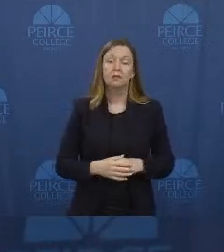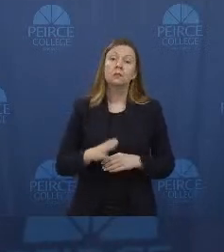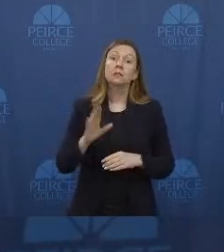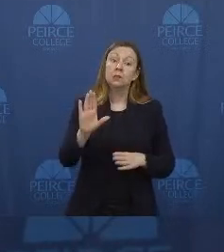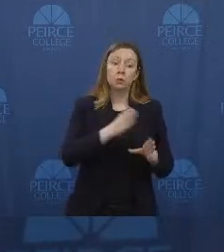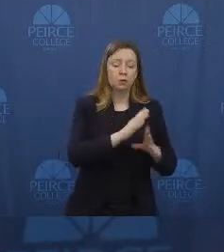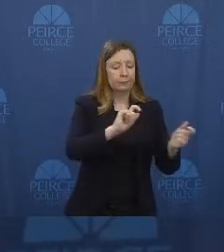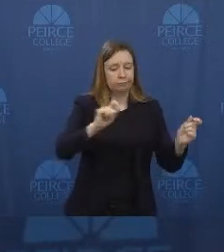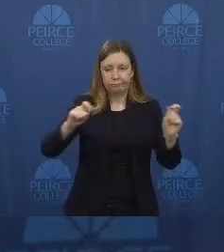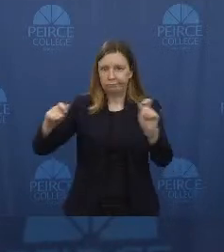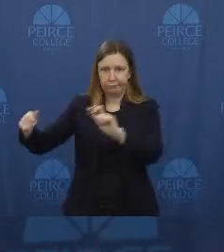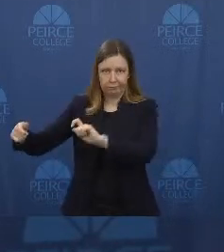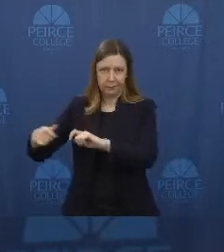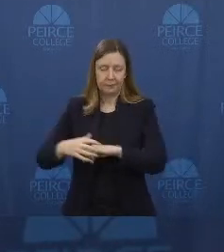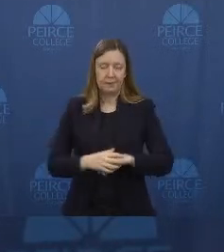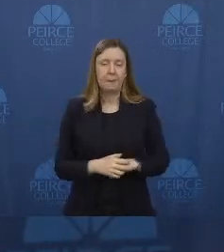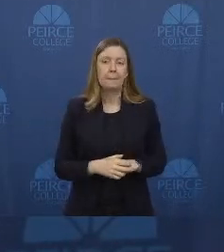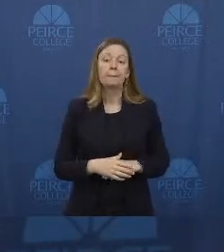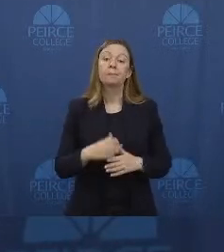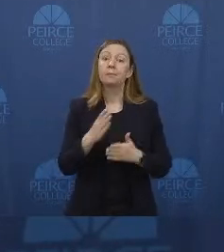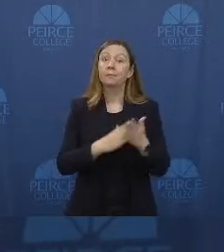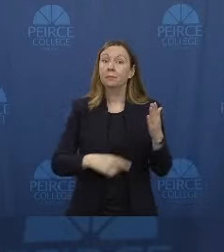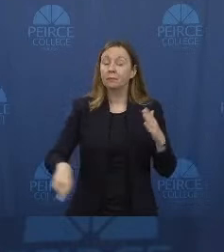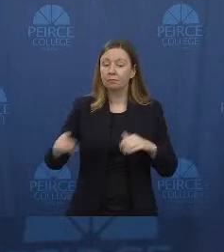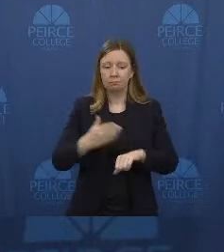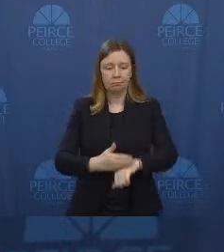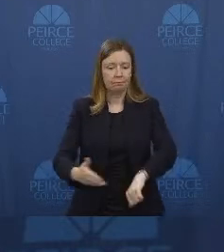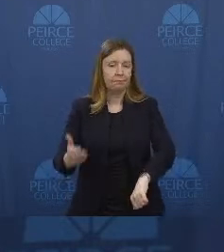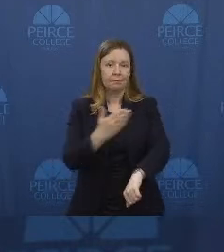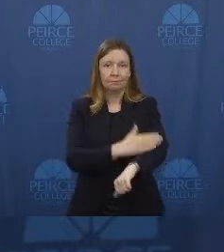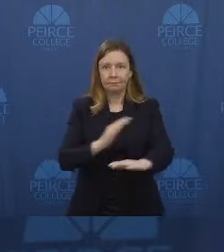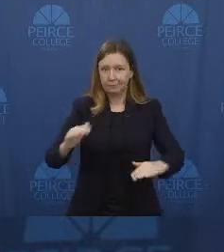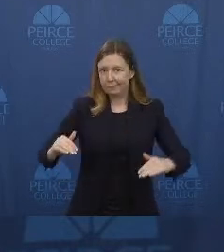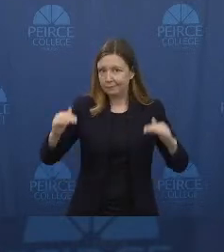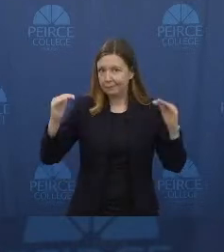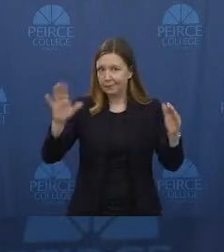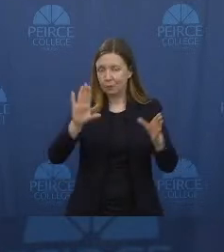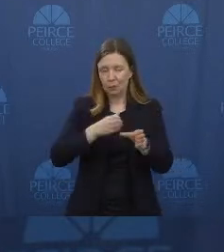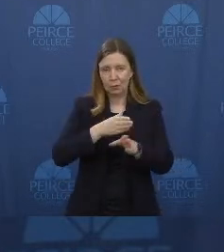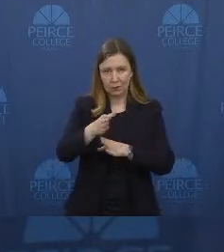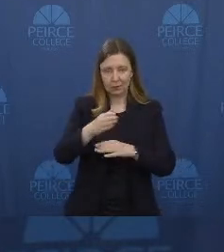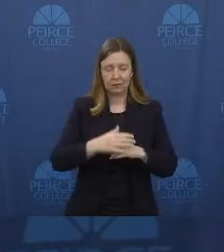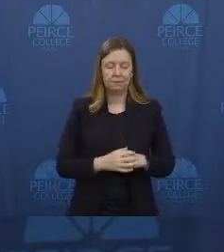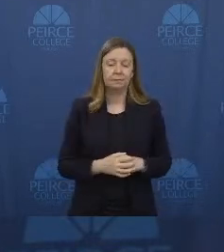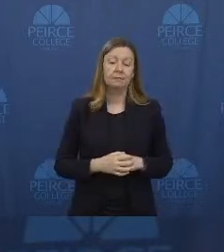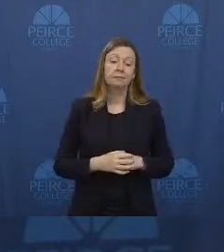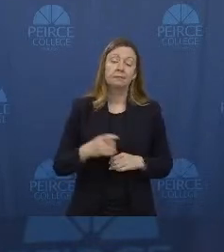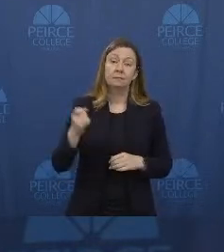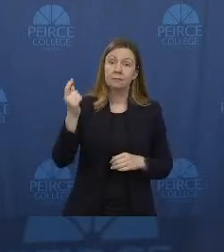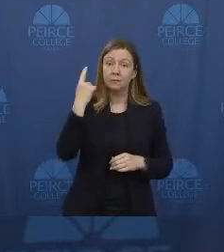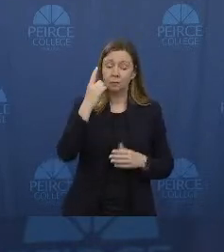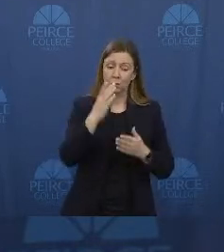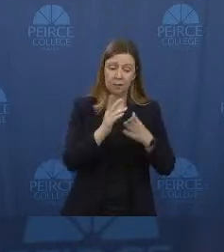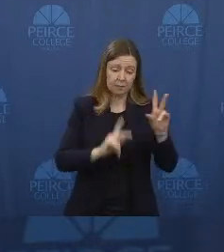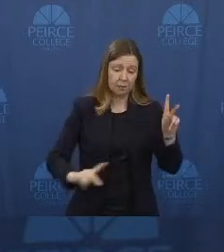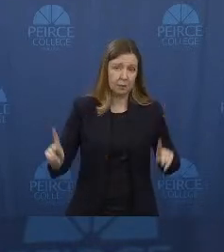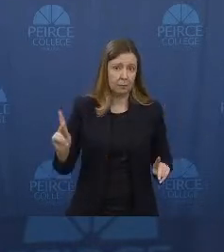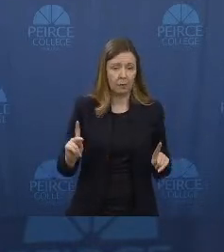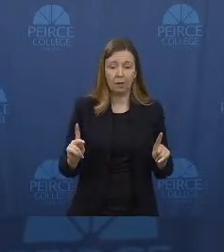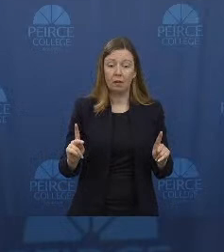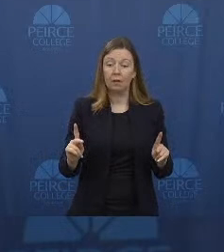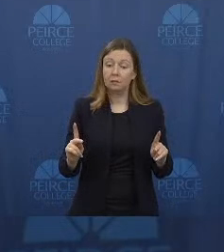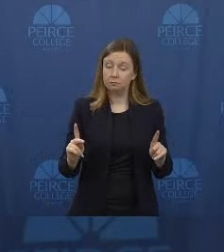your career paths, and some enhancing your current careers, and for some, completing